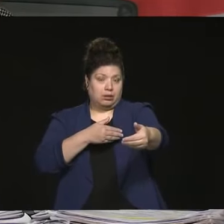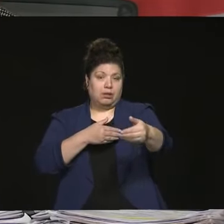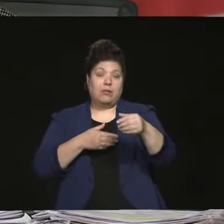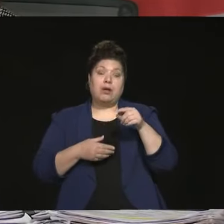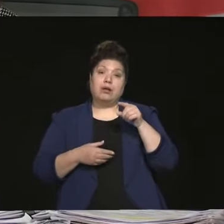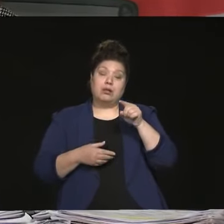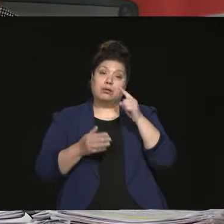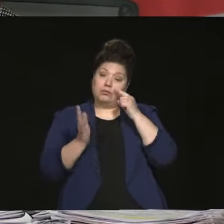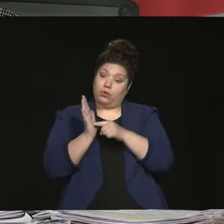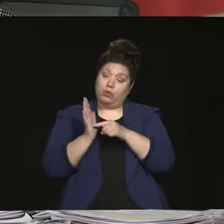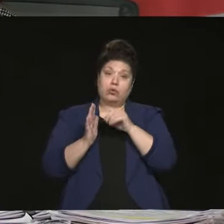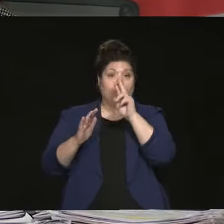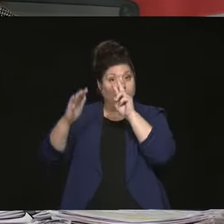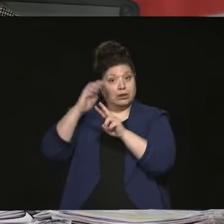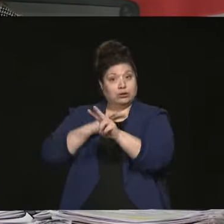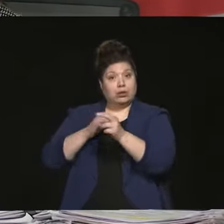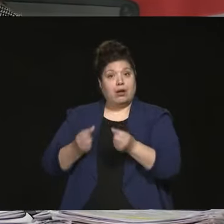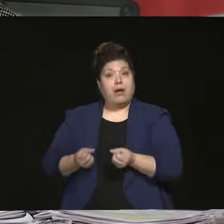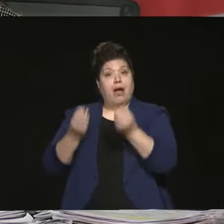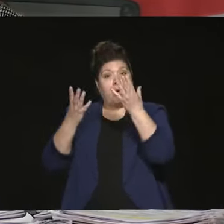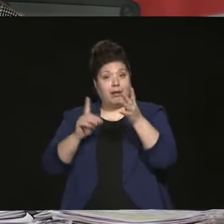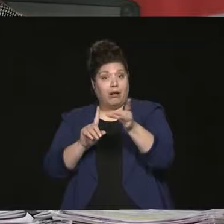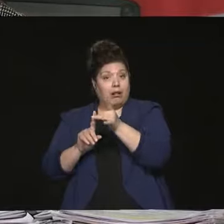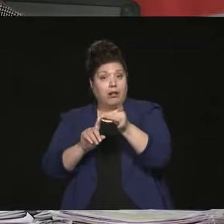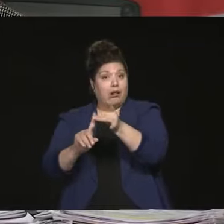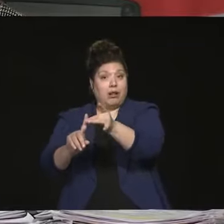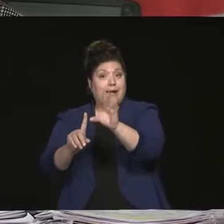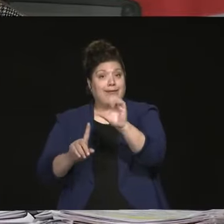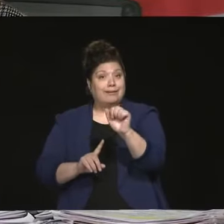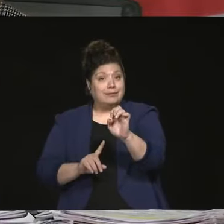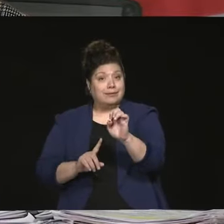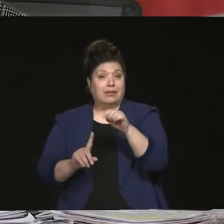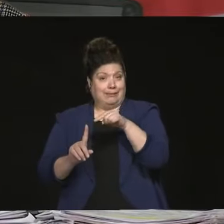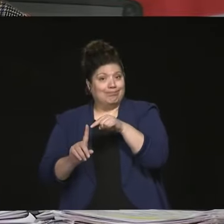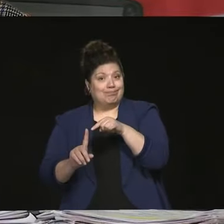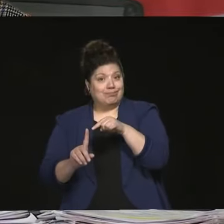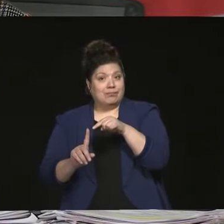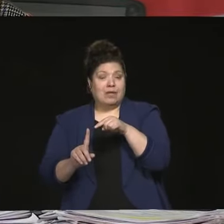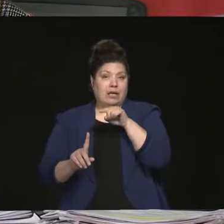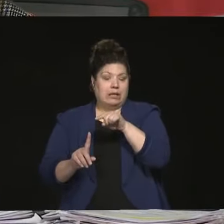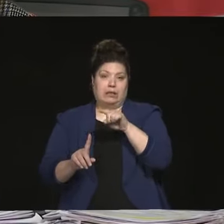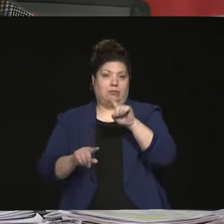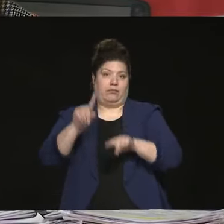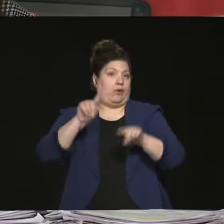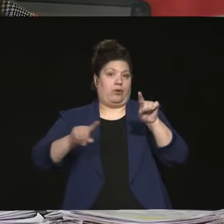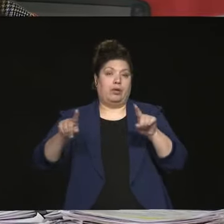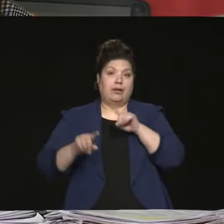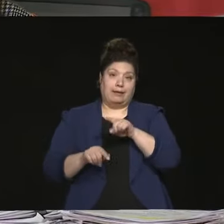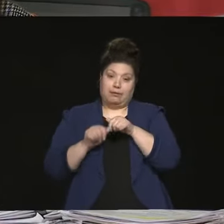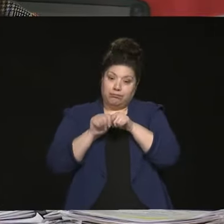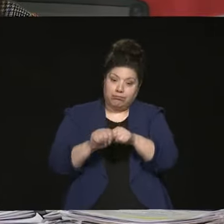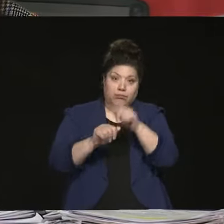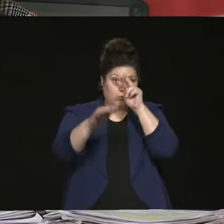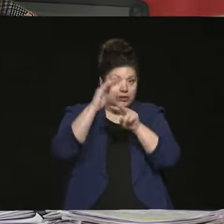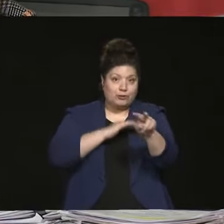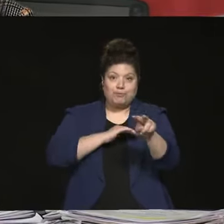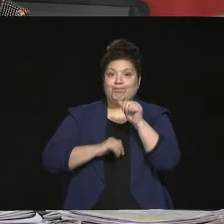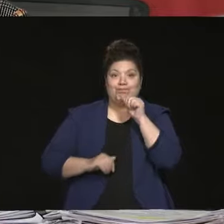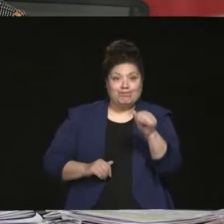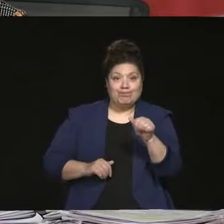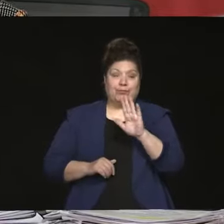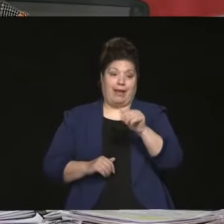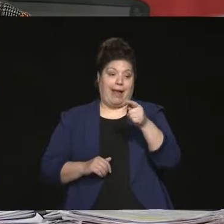cases projected very, very closely to what was predicted for April the 16th. So I think